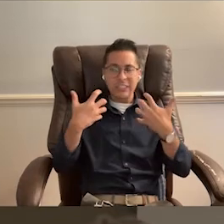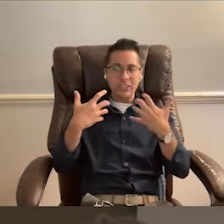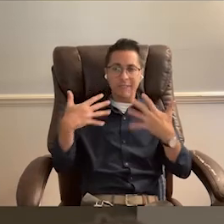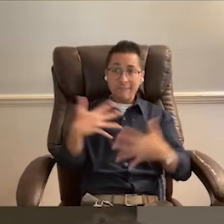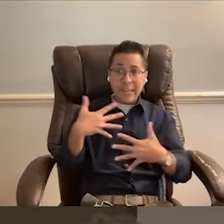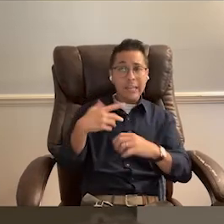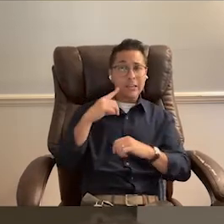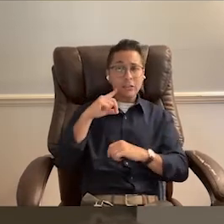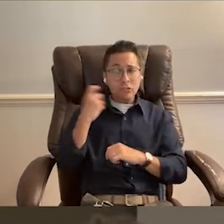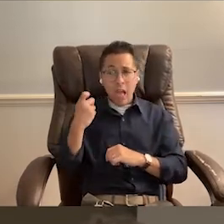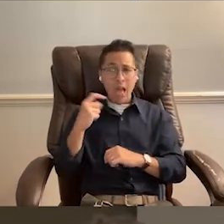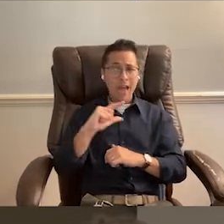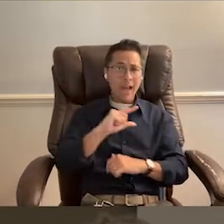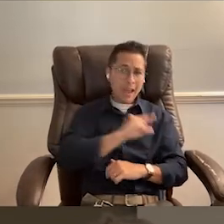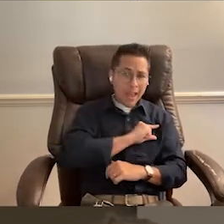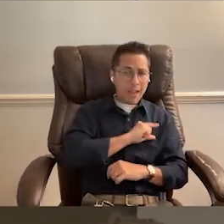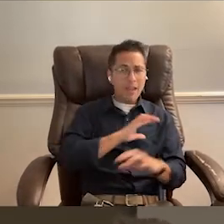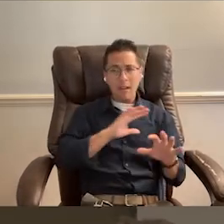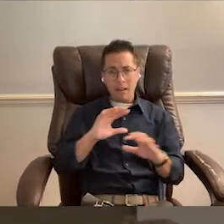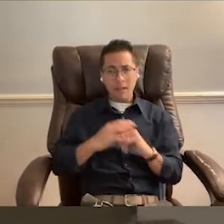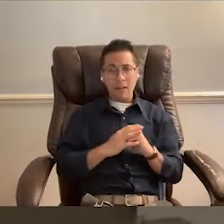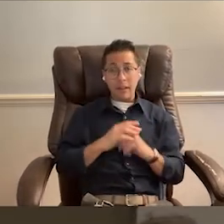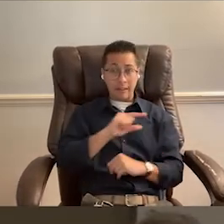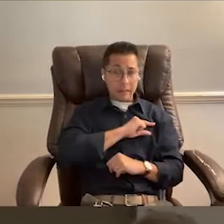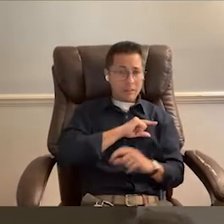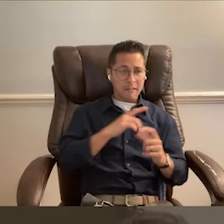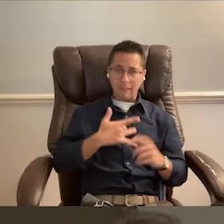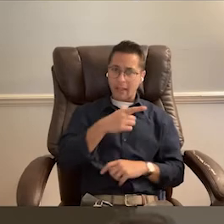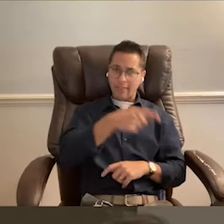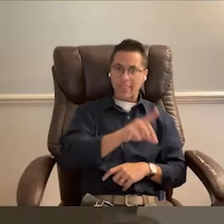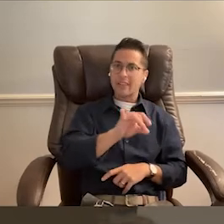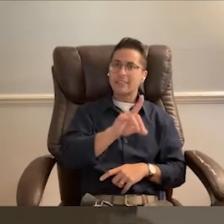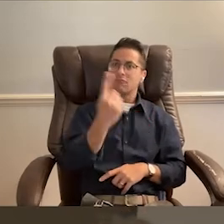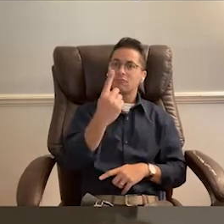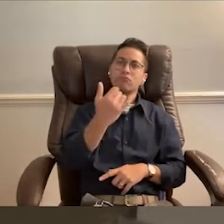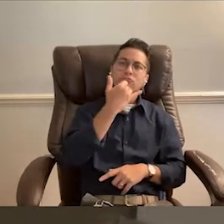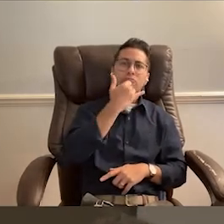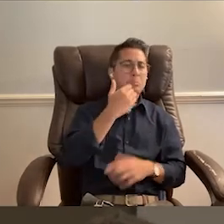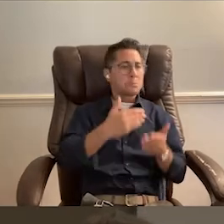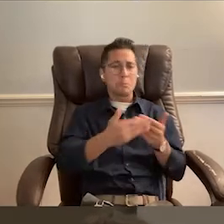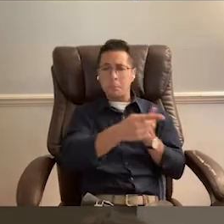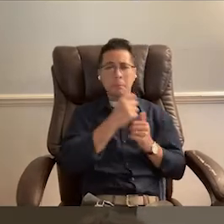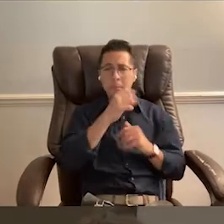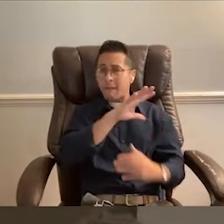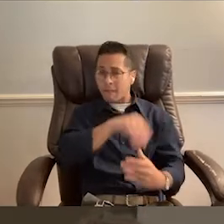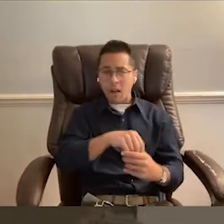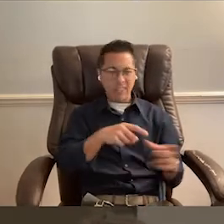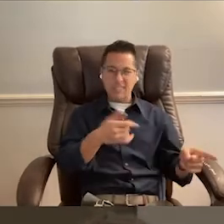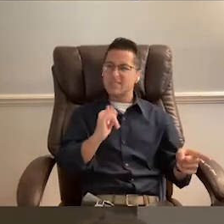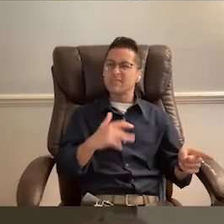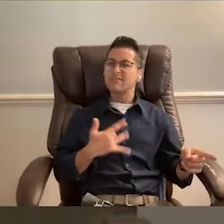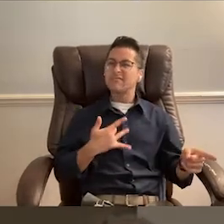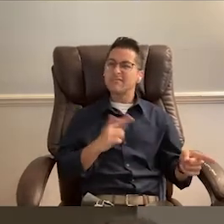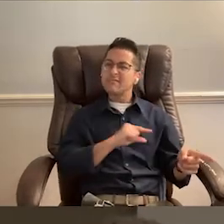will have reactions that may include shock, anger, nervousness, fear, and even guilt. The guilt can be something that they